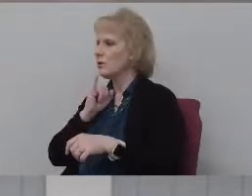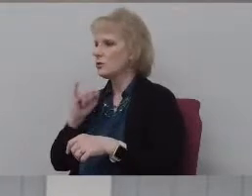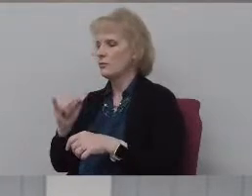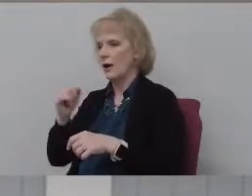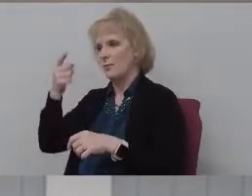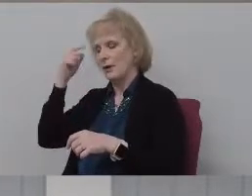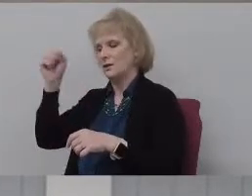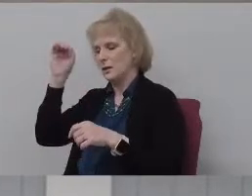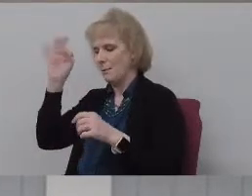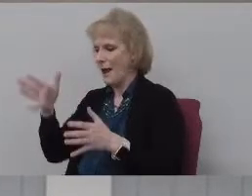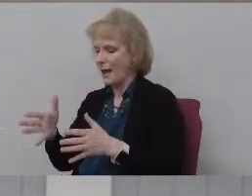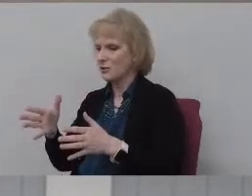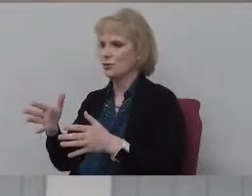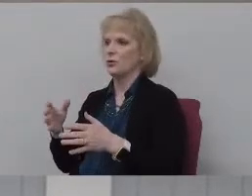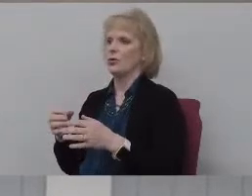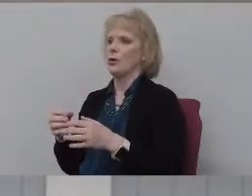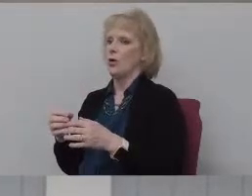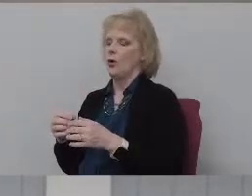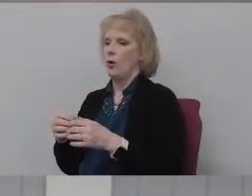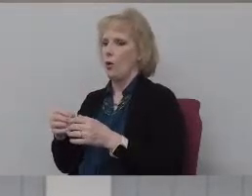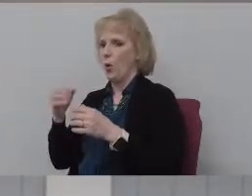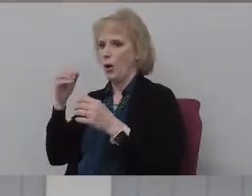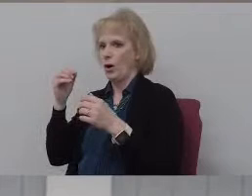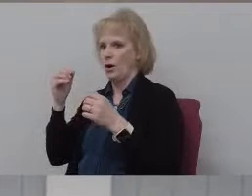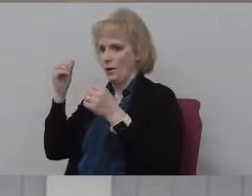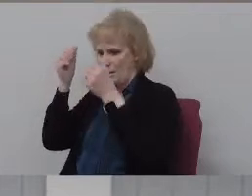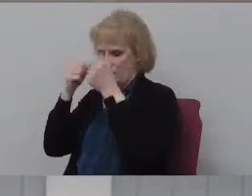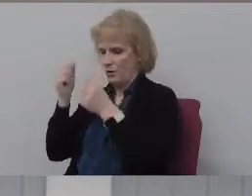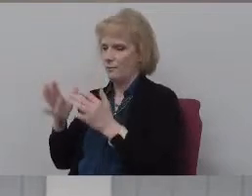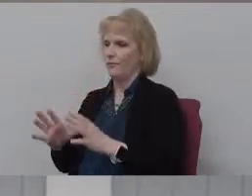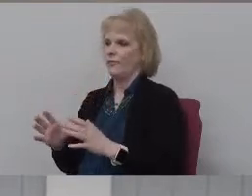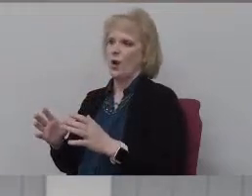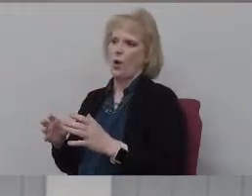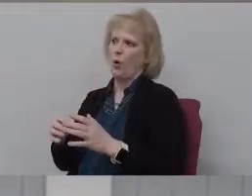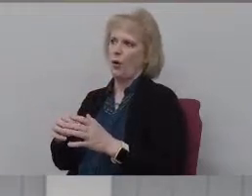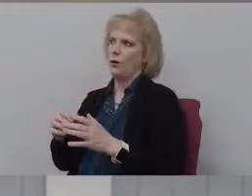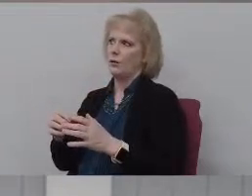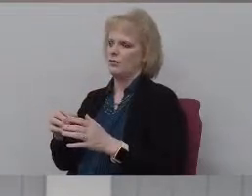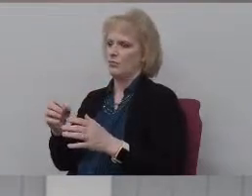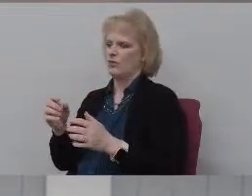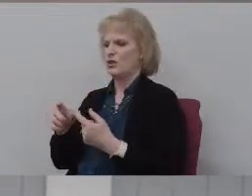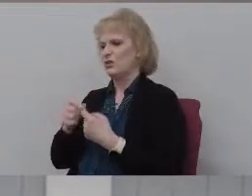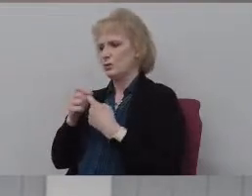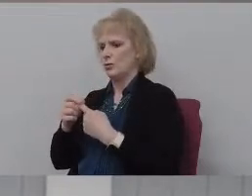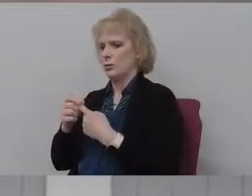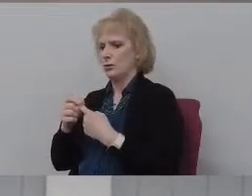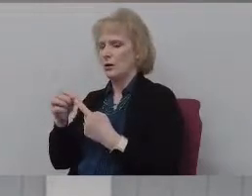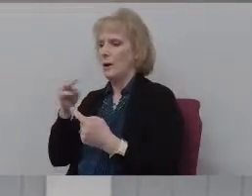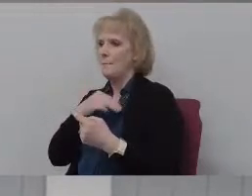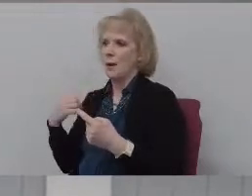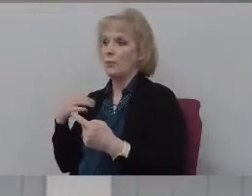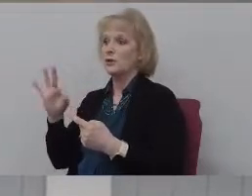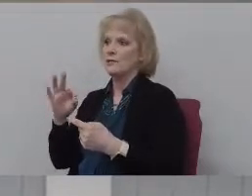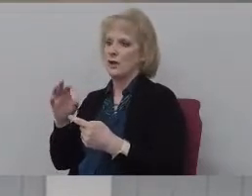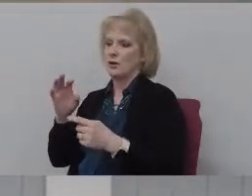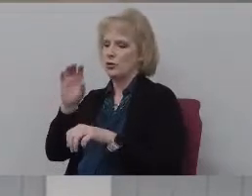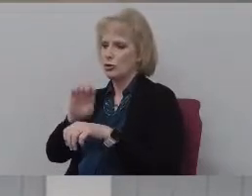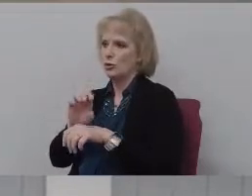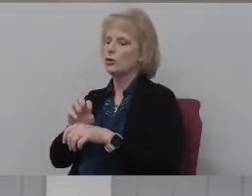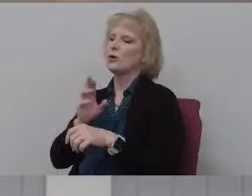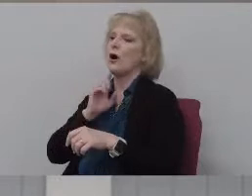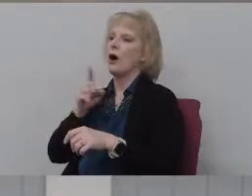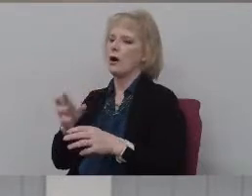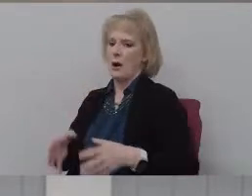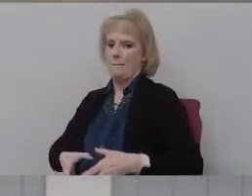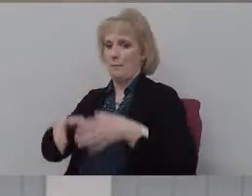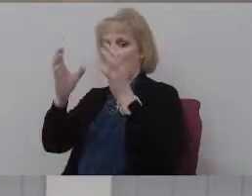are in charge of it or because there are certain members of the church who are the pillars of the community and the pillars of the church. We do have some pillars. There are some members